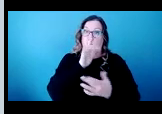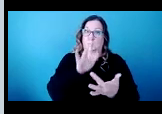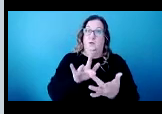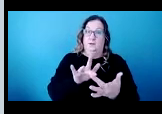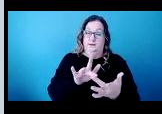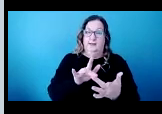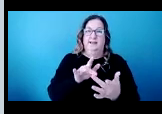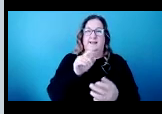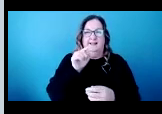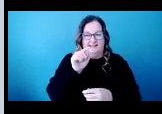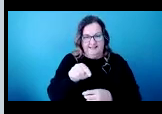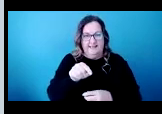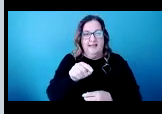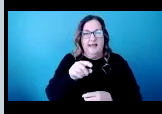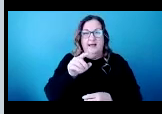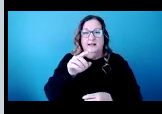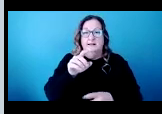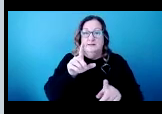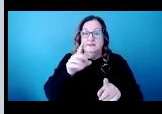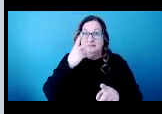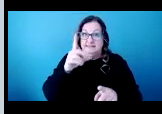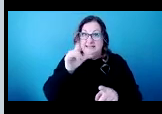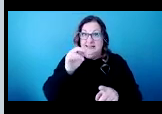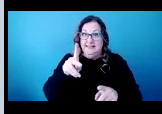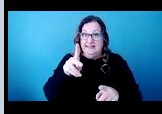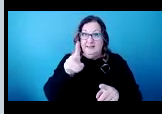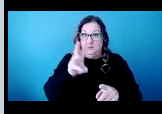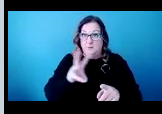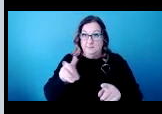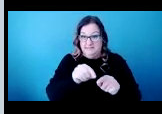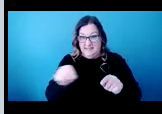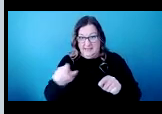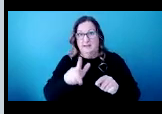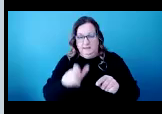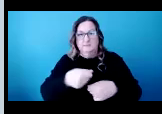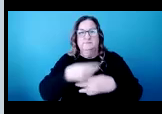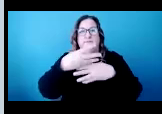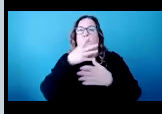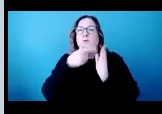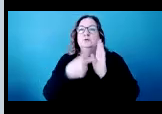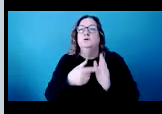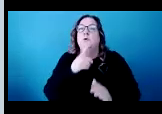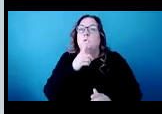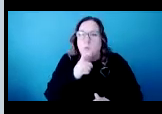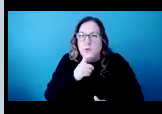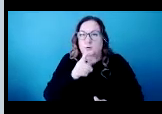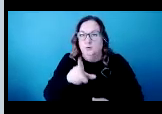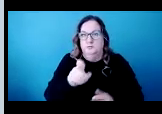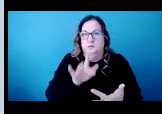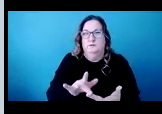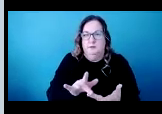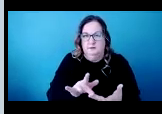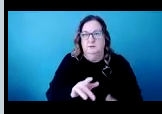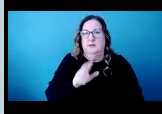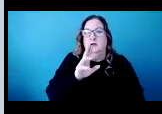your local community elected officials. is this vote.utah.gov. It'll show